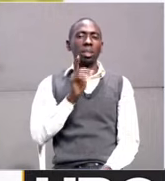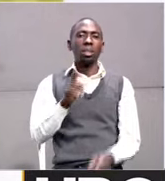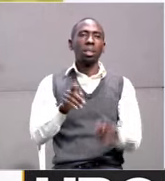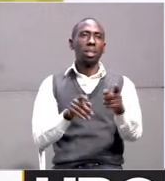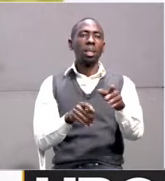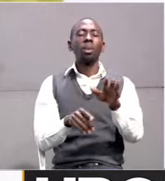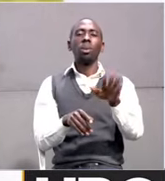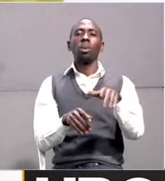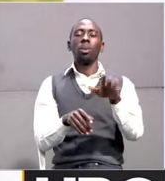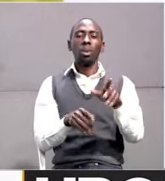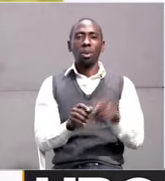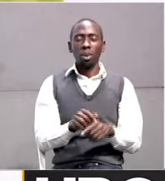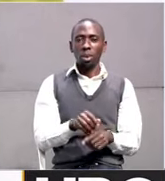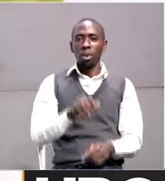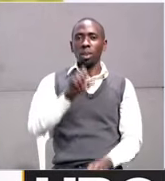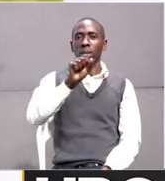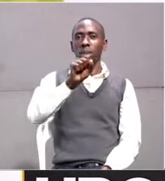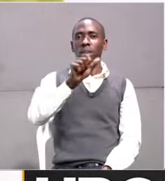Strawberries.